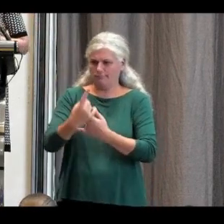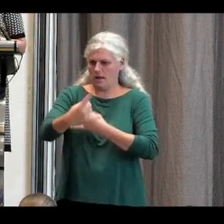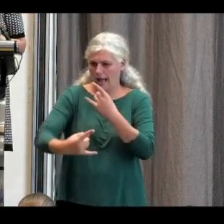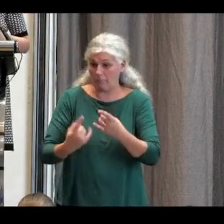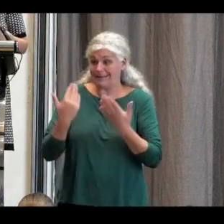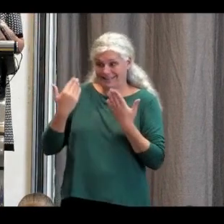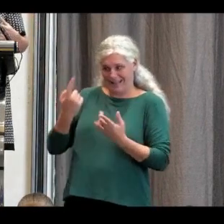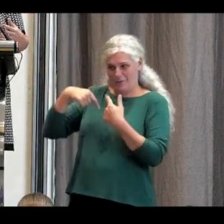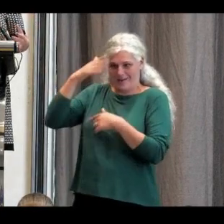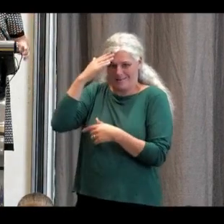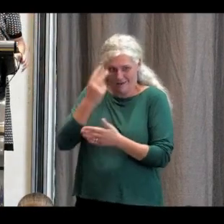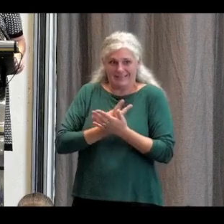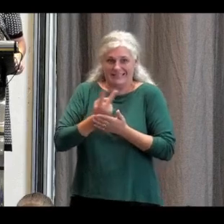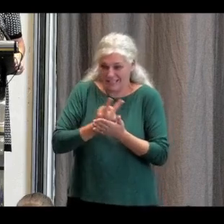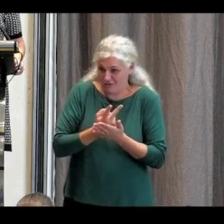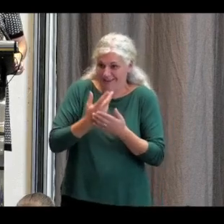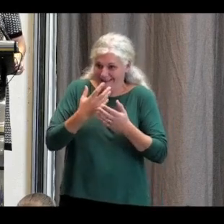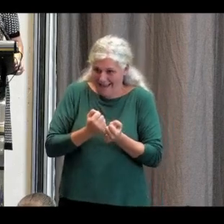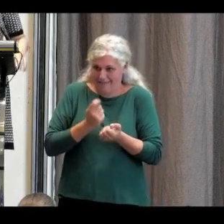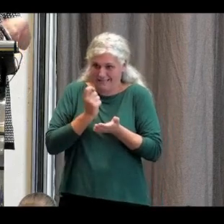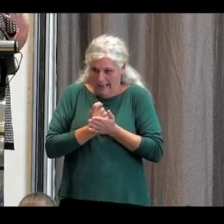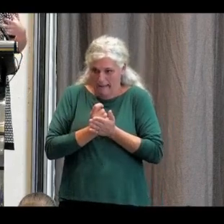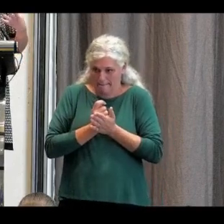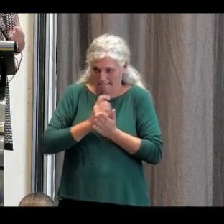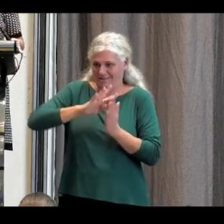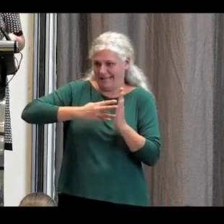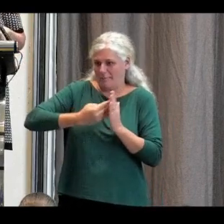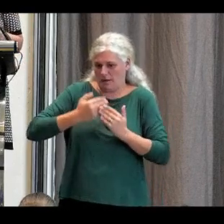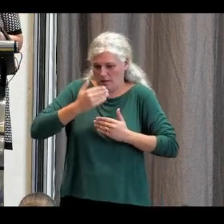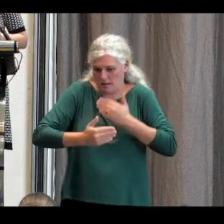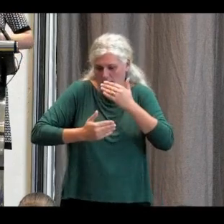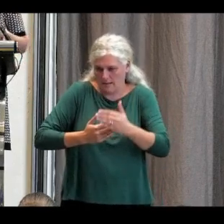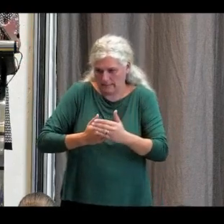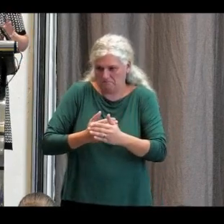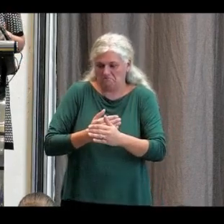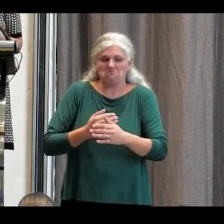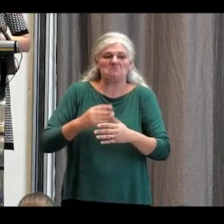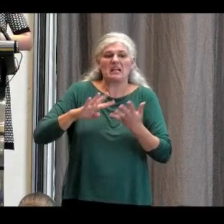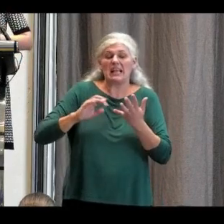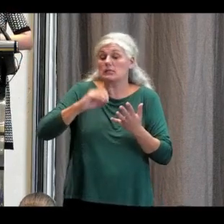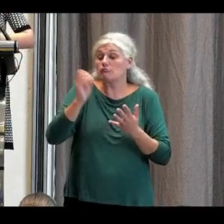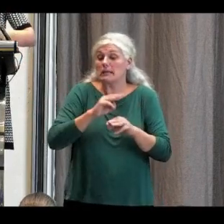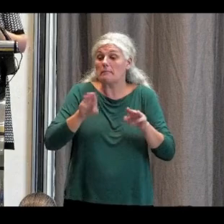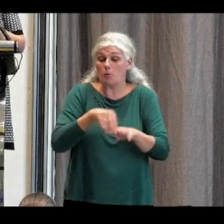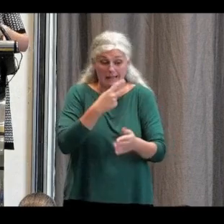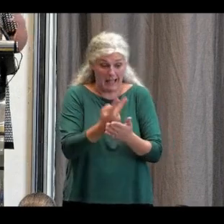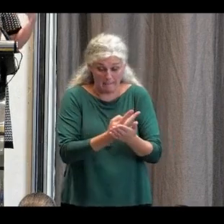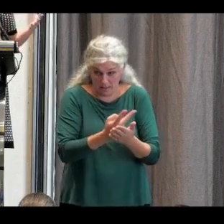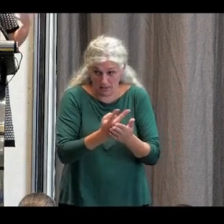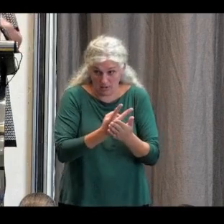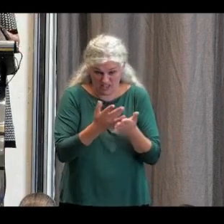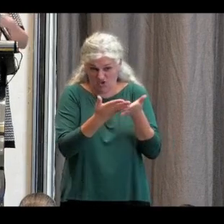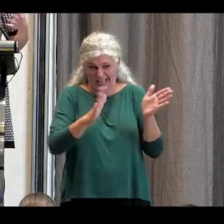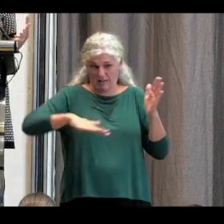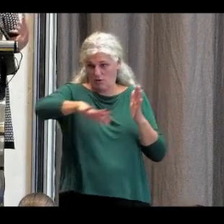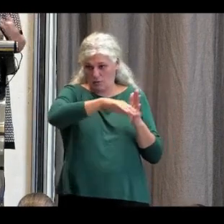we know that they actually have a time scale. So they appear about 90% of people with epilepsy in a general